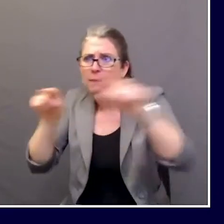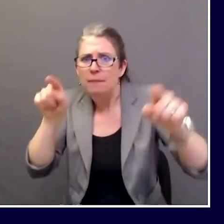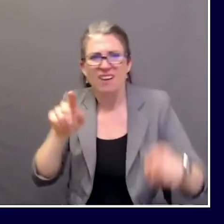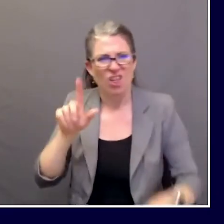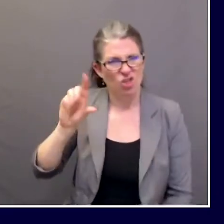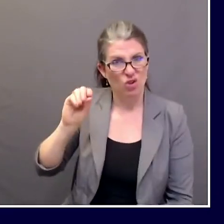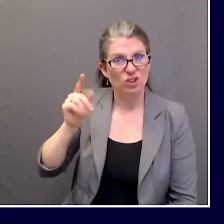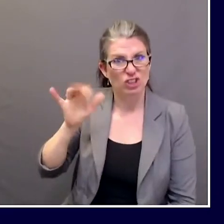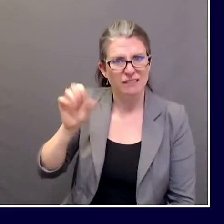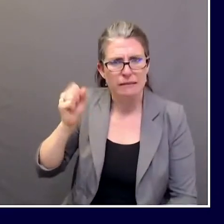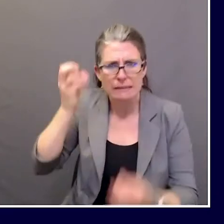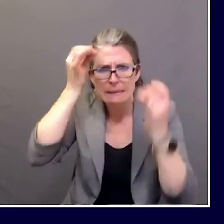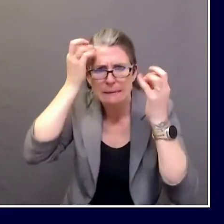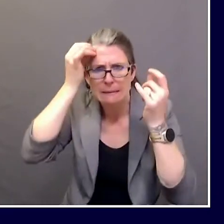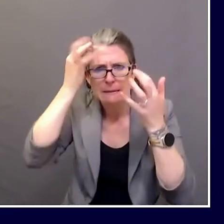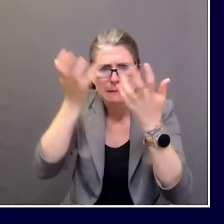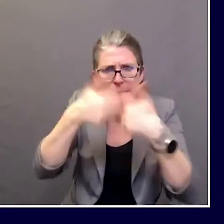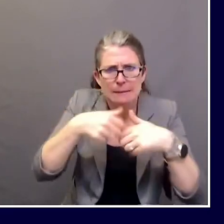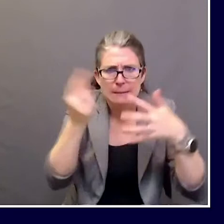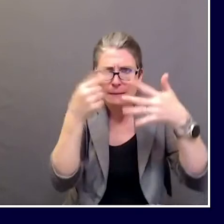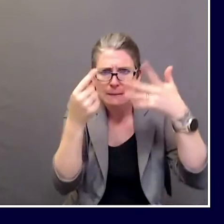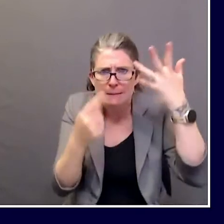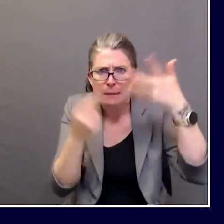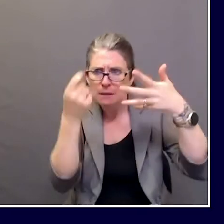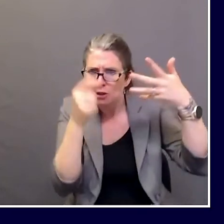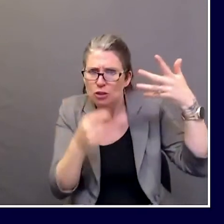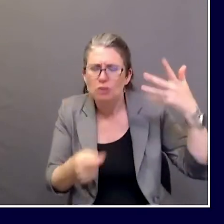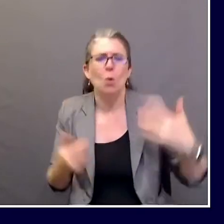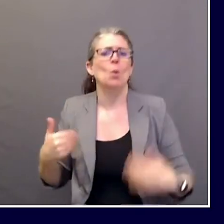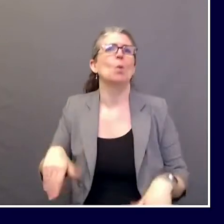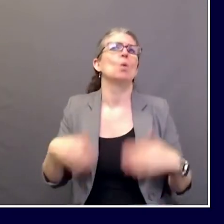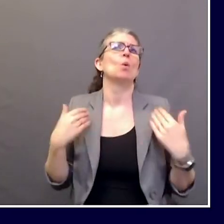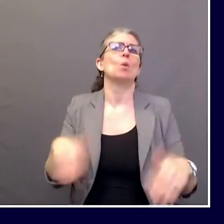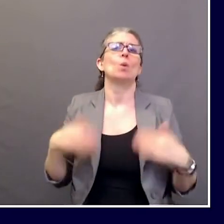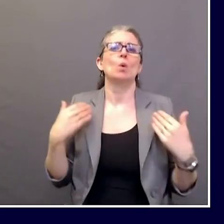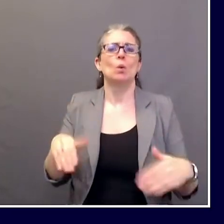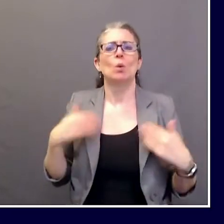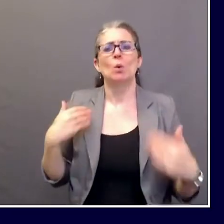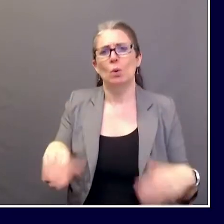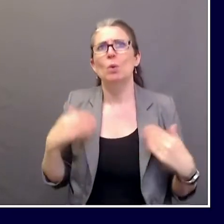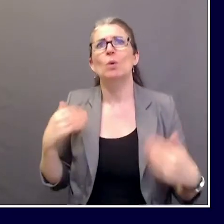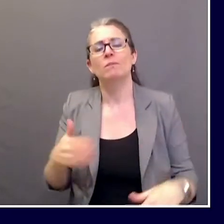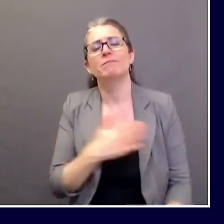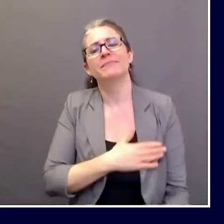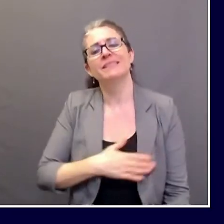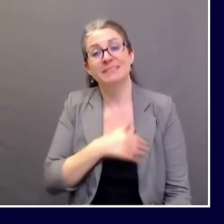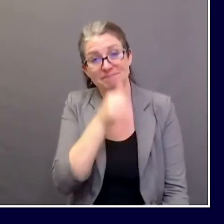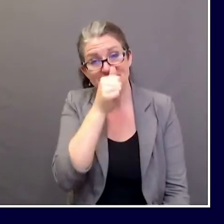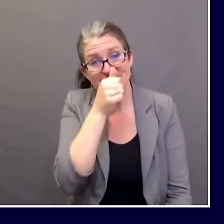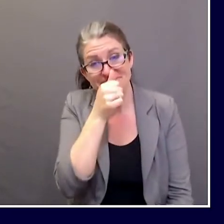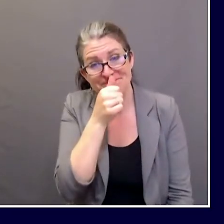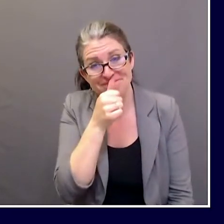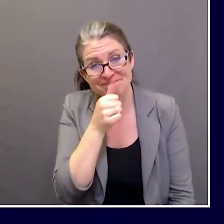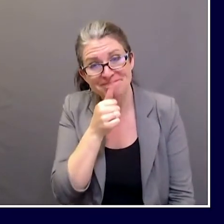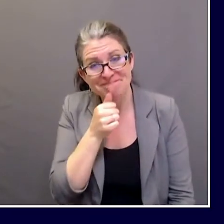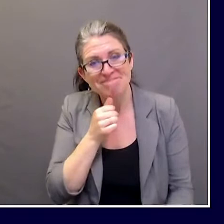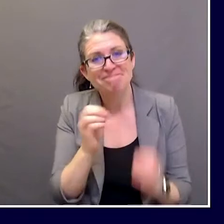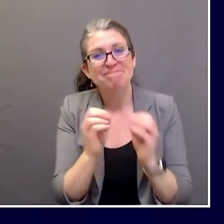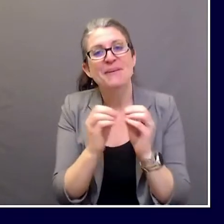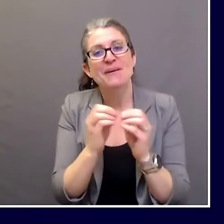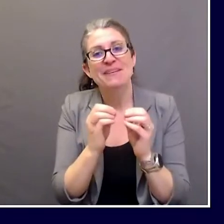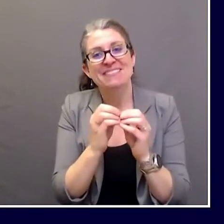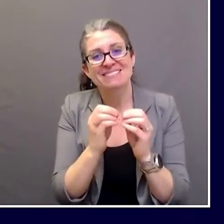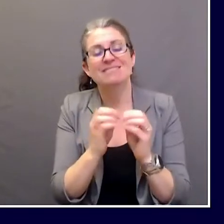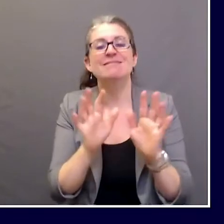at the outset of our vaccination effort, we committed to remaining flexible so we can adjust or